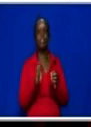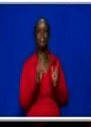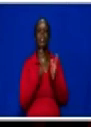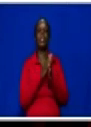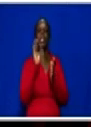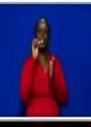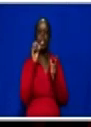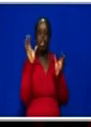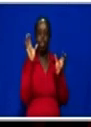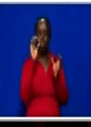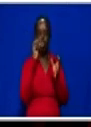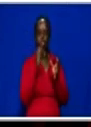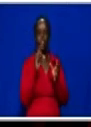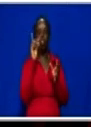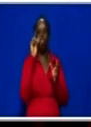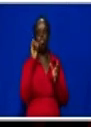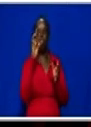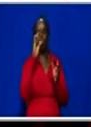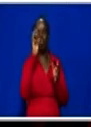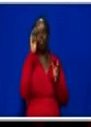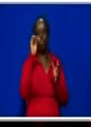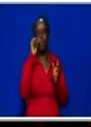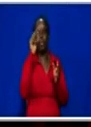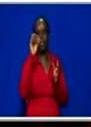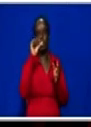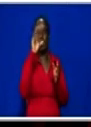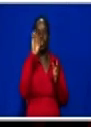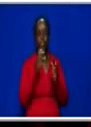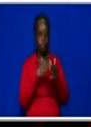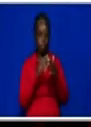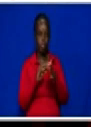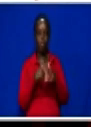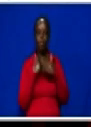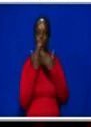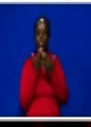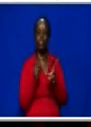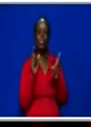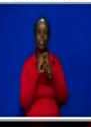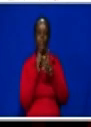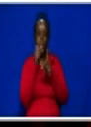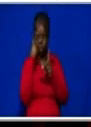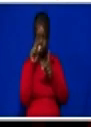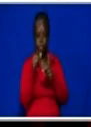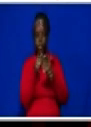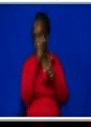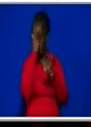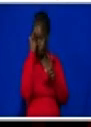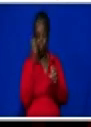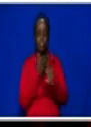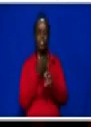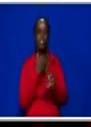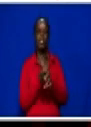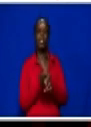do a cross today, I want to break the terms for you, because you cannot start working on the cross when you